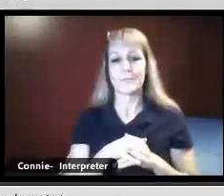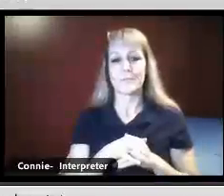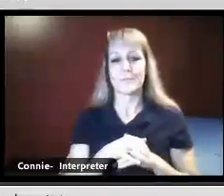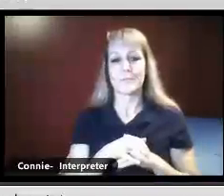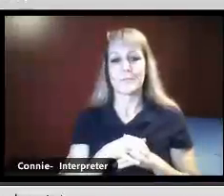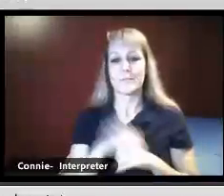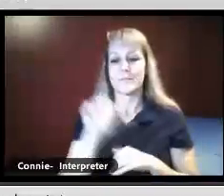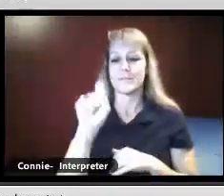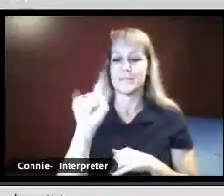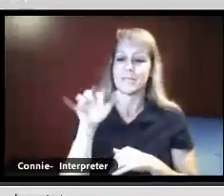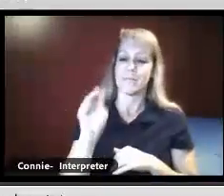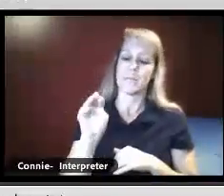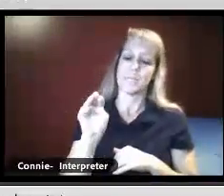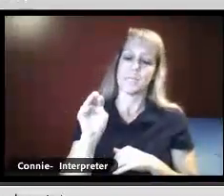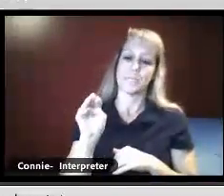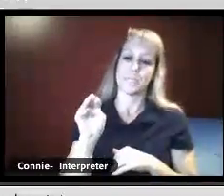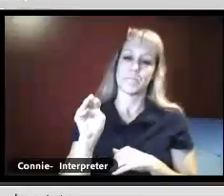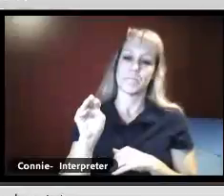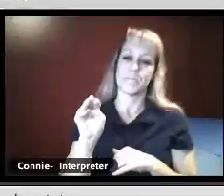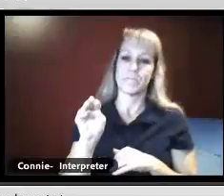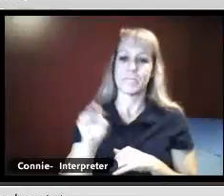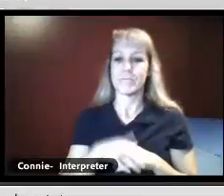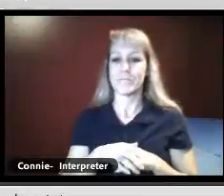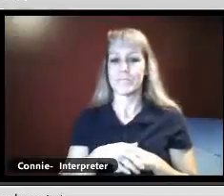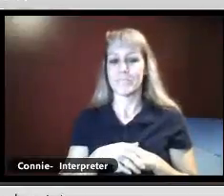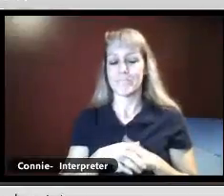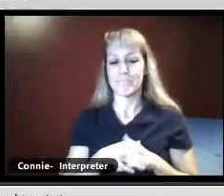STEM toolbox.